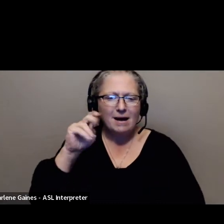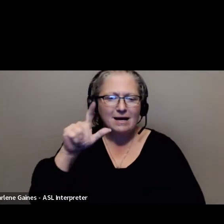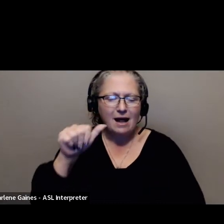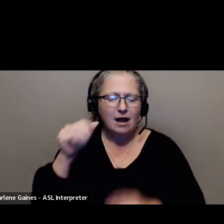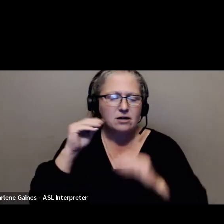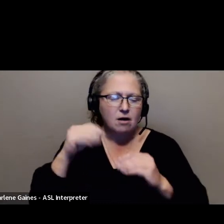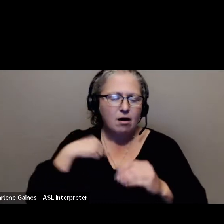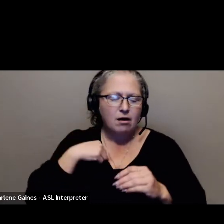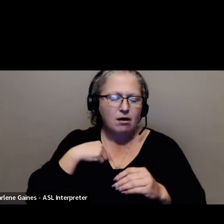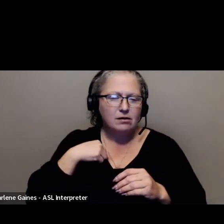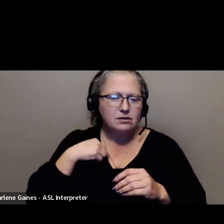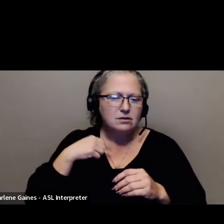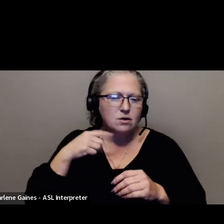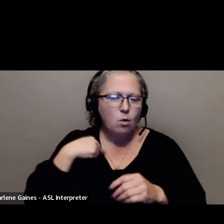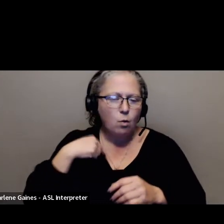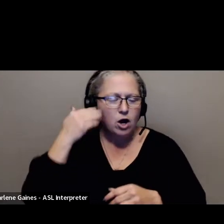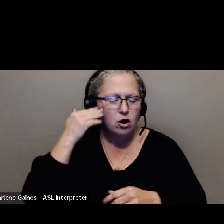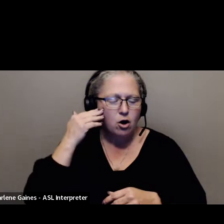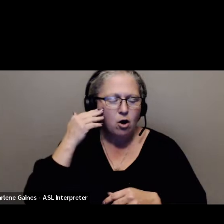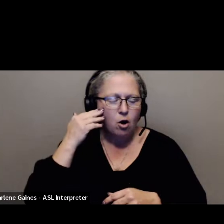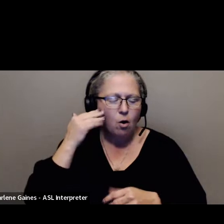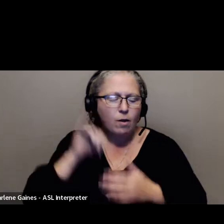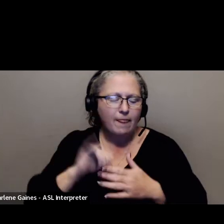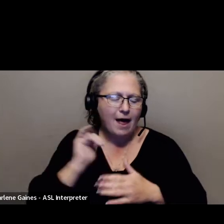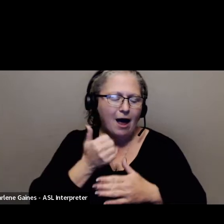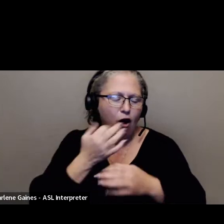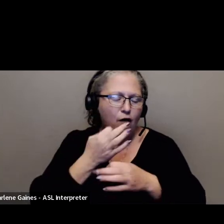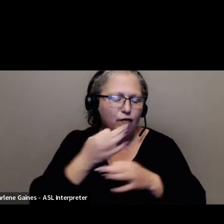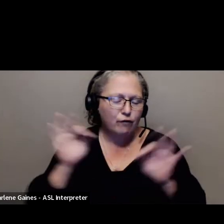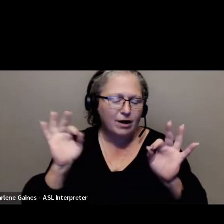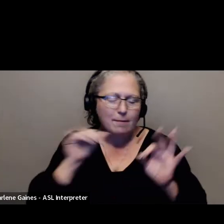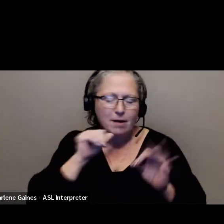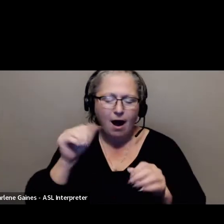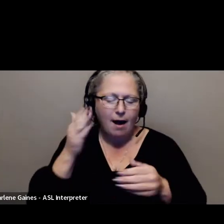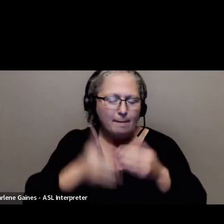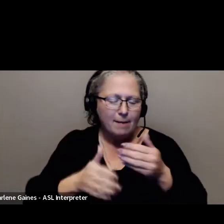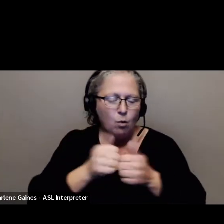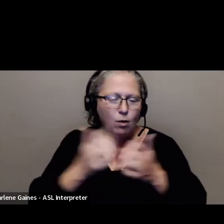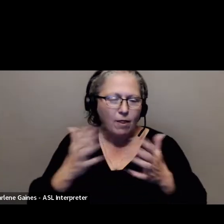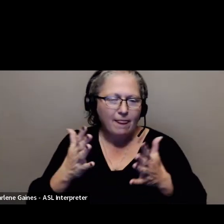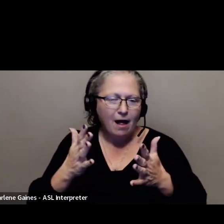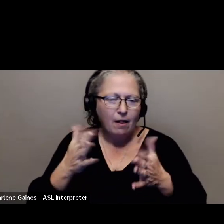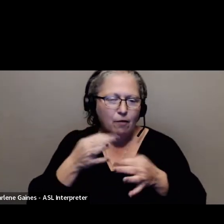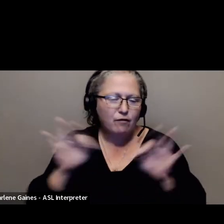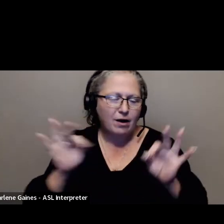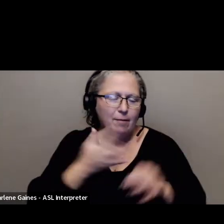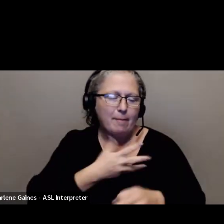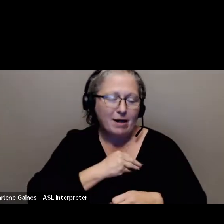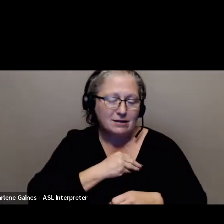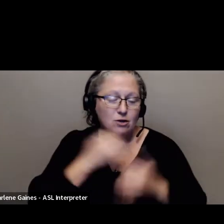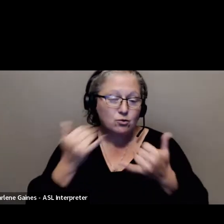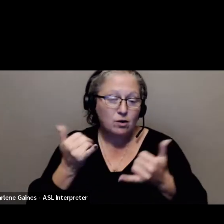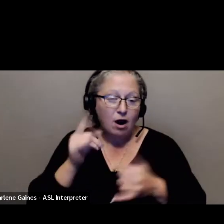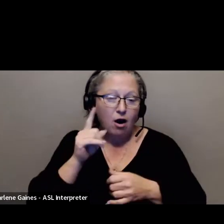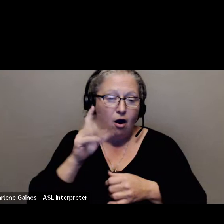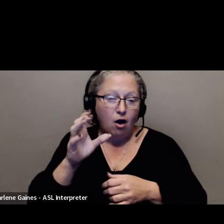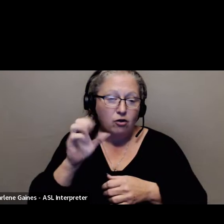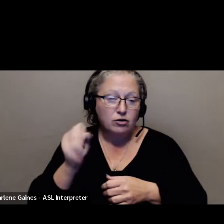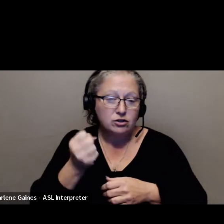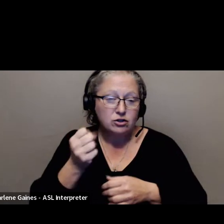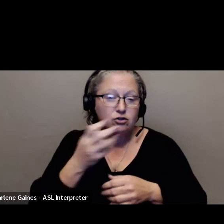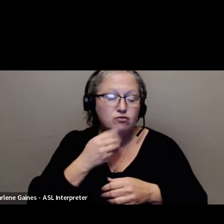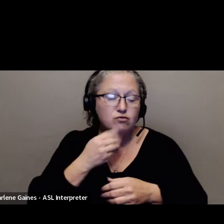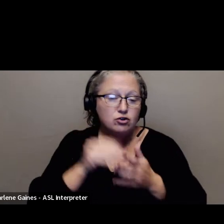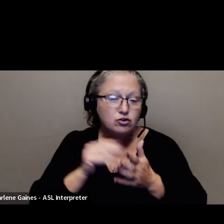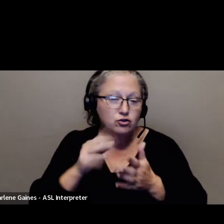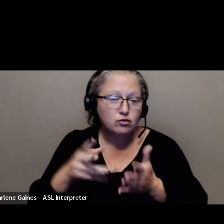taught about, said, "We know all too well that our freedom is incomplete without the freedom of the Palestinians." Today, hundreds of Jewish students at Harvard stood